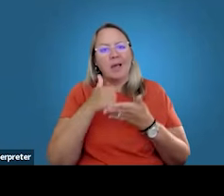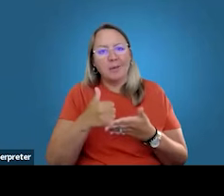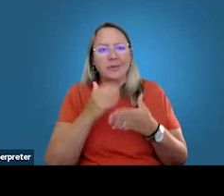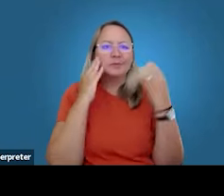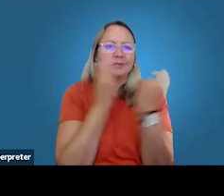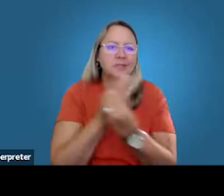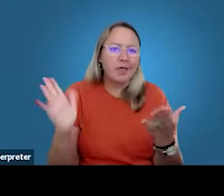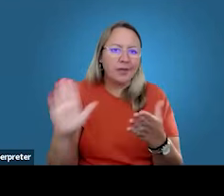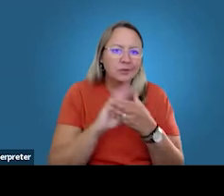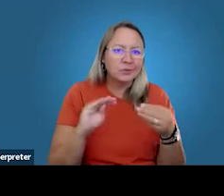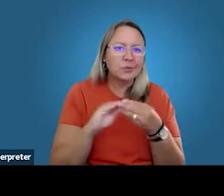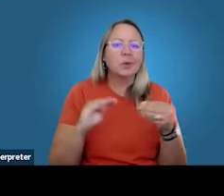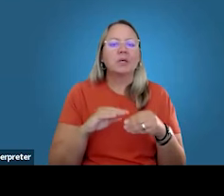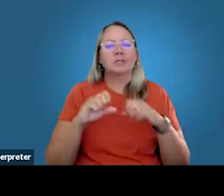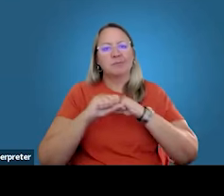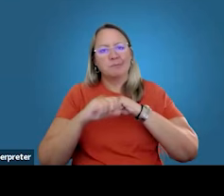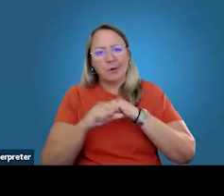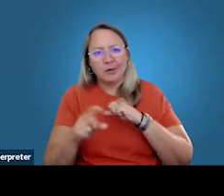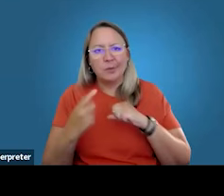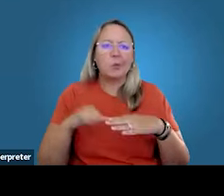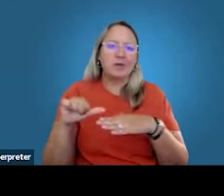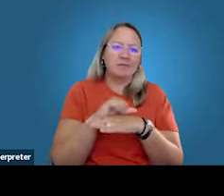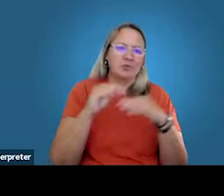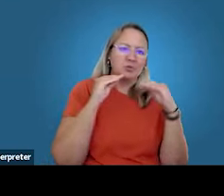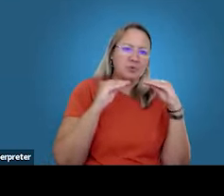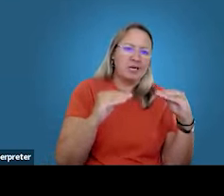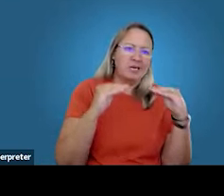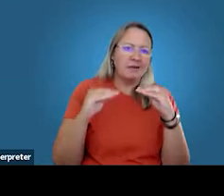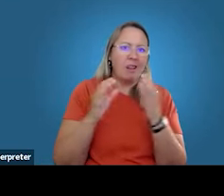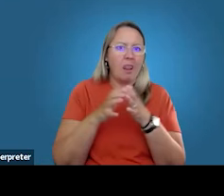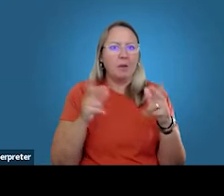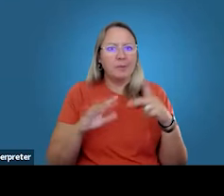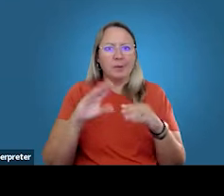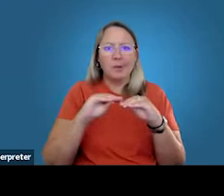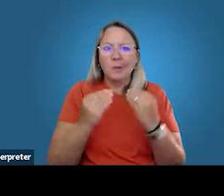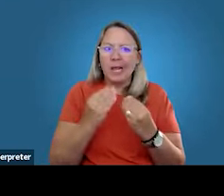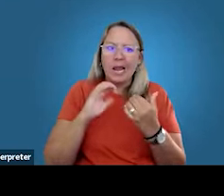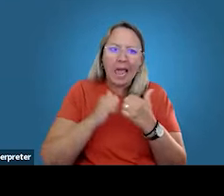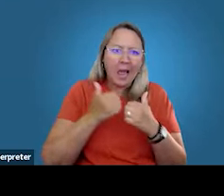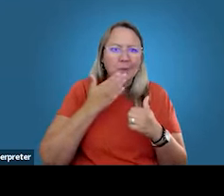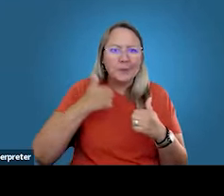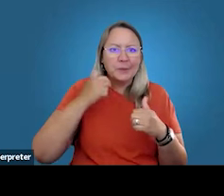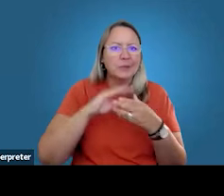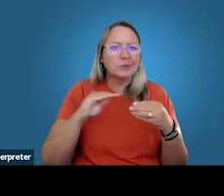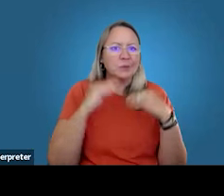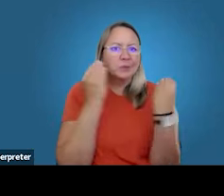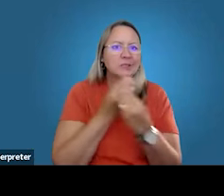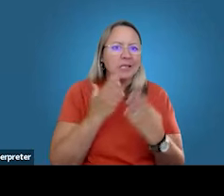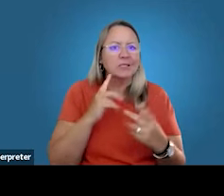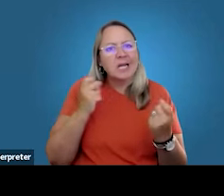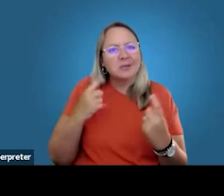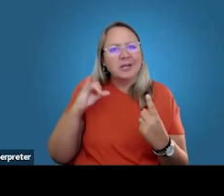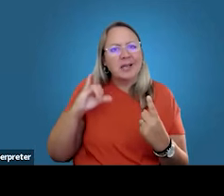brand, and take that to market. We've trained lots of their organisation in how to be better storytellers, in the understanding